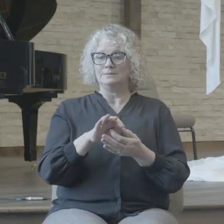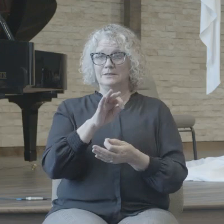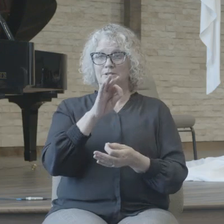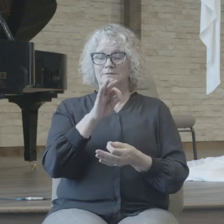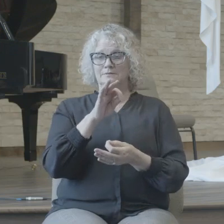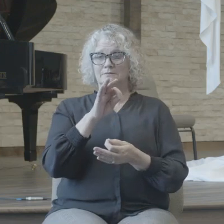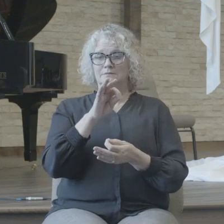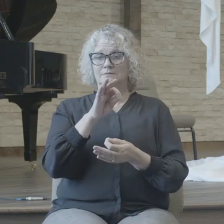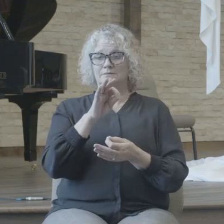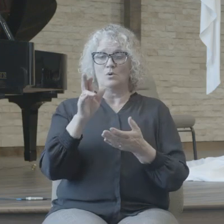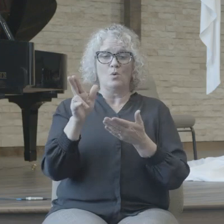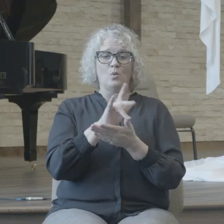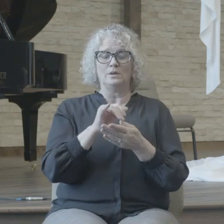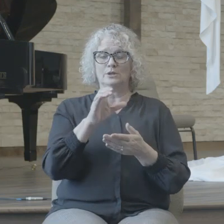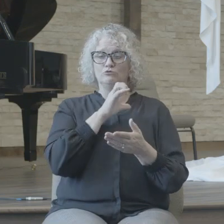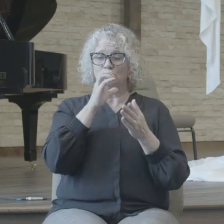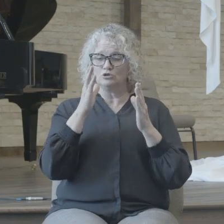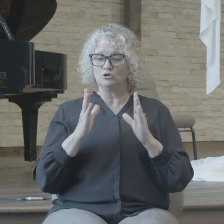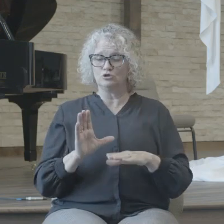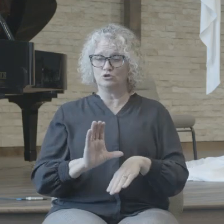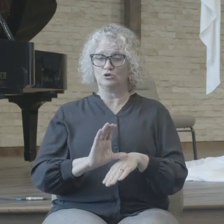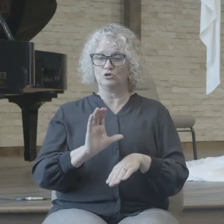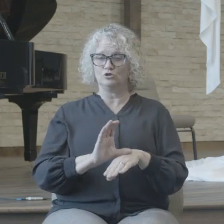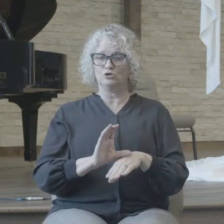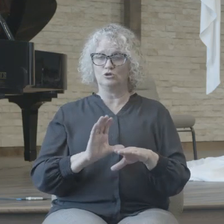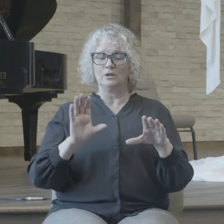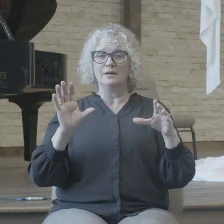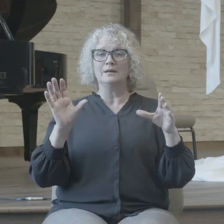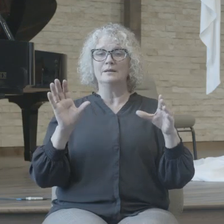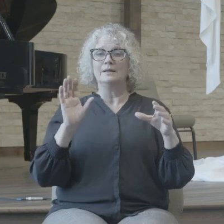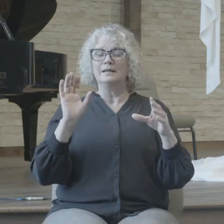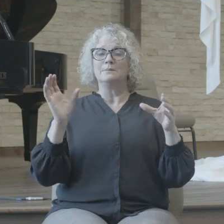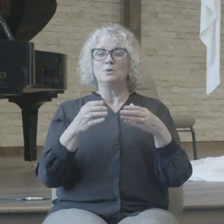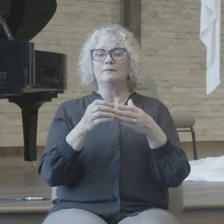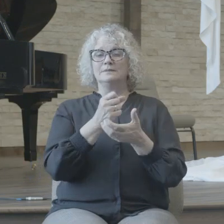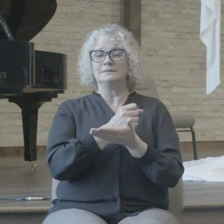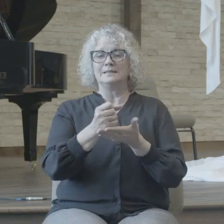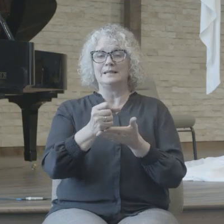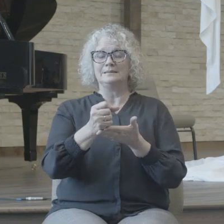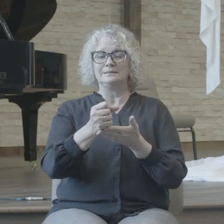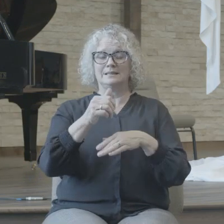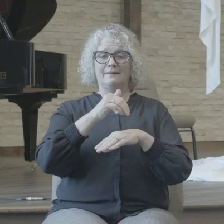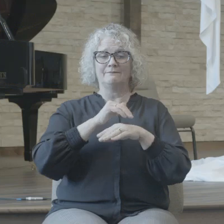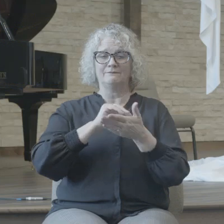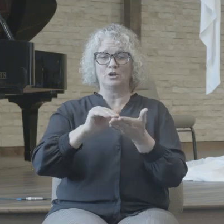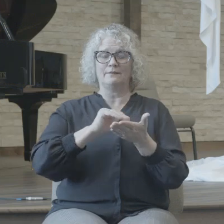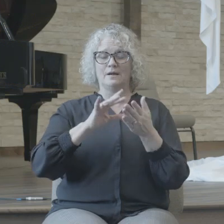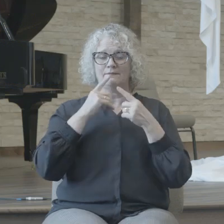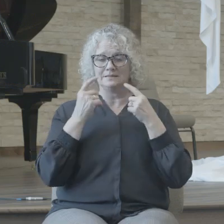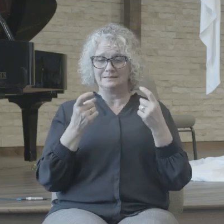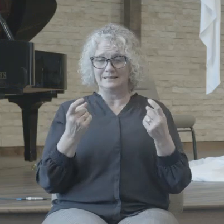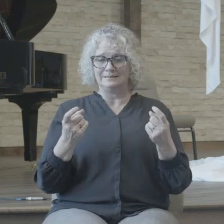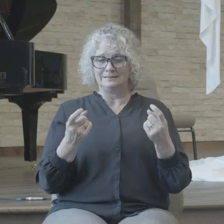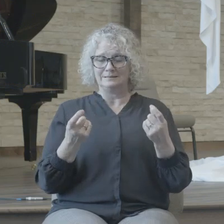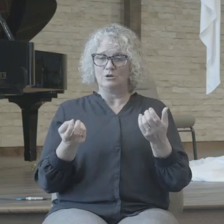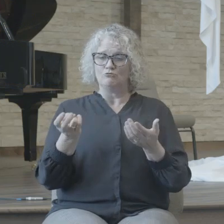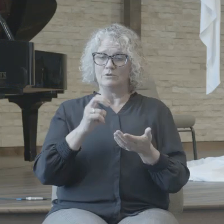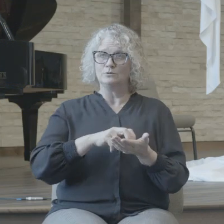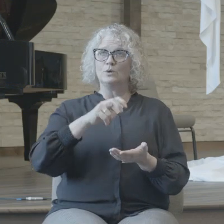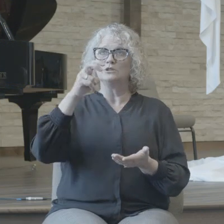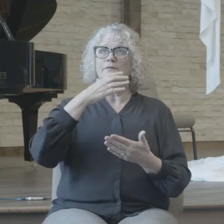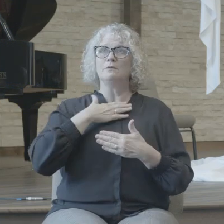Spirit, the Holy Christian Church, the communion of saints, the forgiveness of sins, the resurrection of the